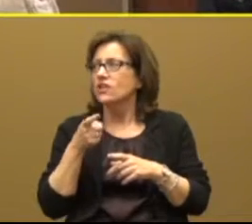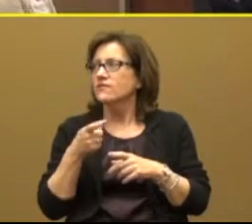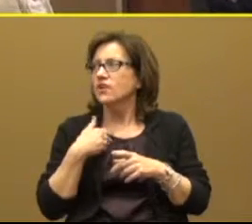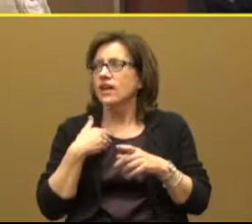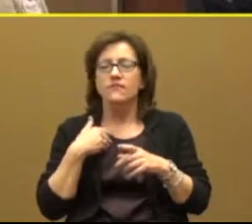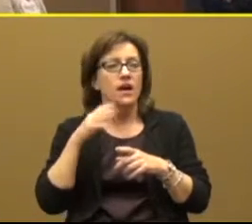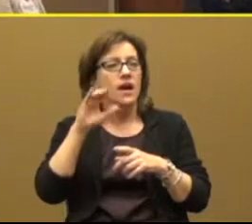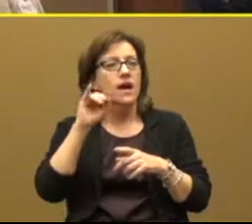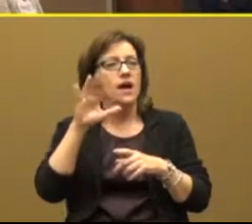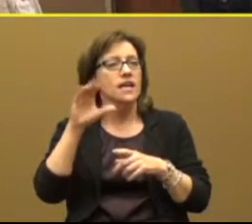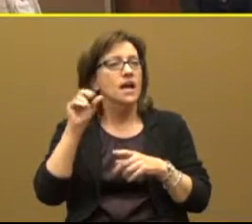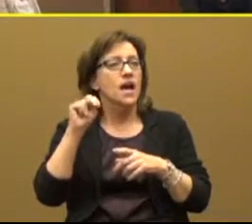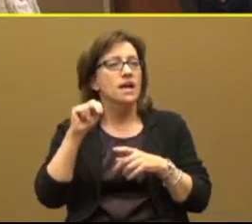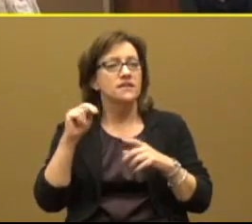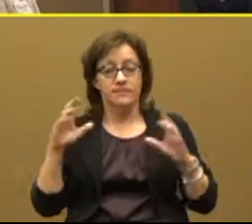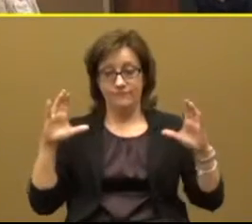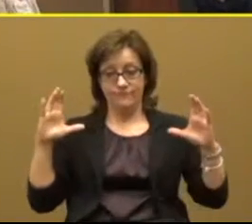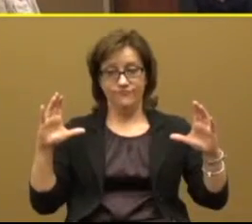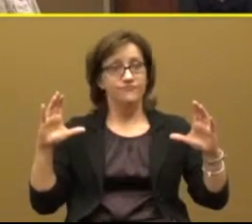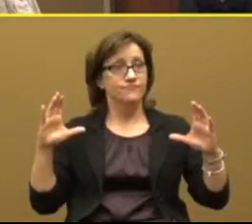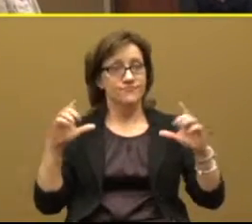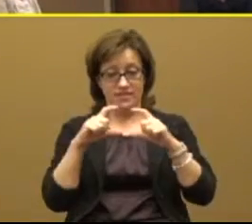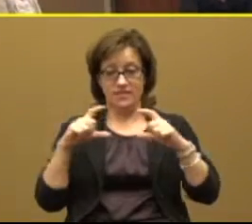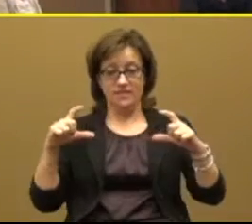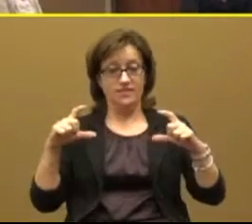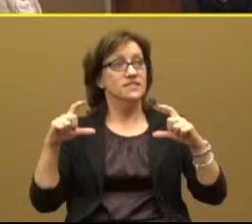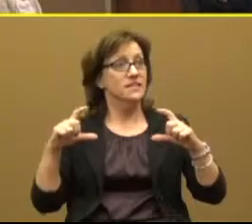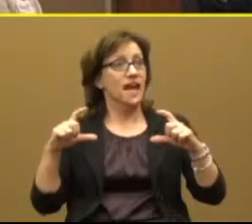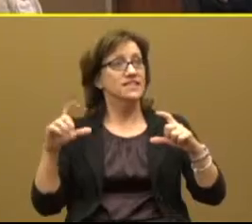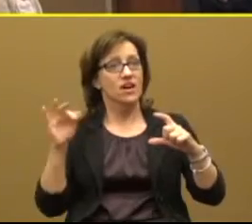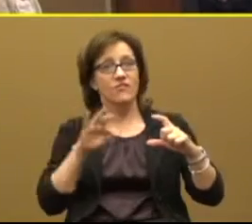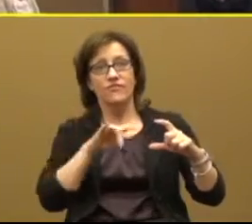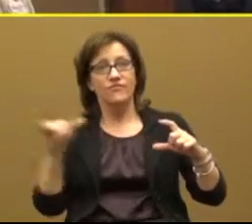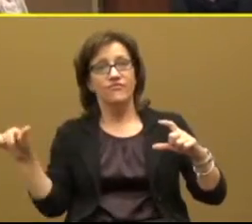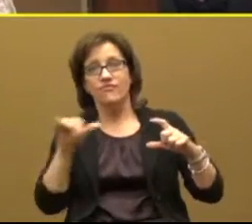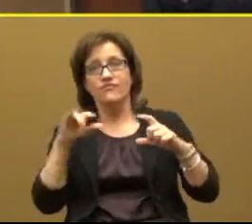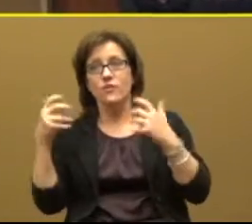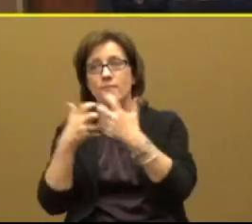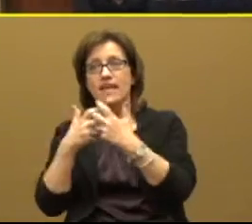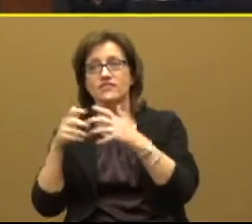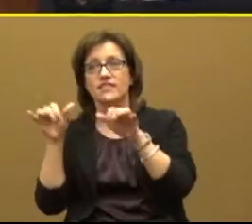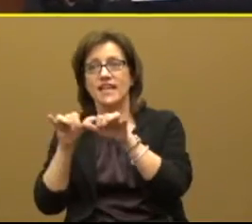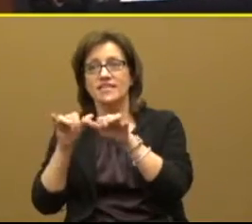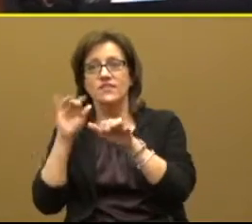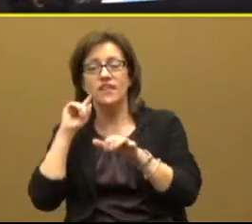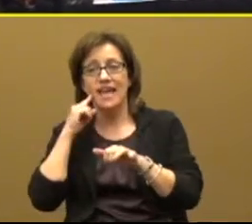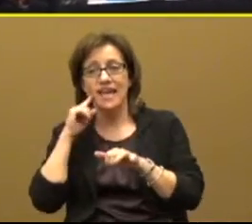this big, which is going to make it difficult when you need to move into 2 different objects. But the other thing